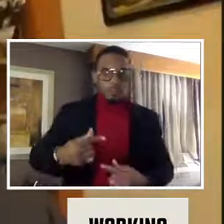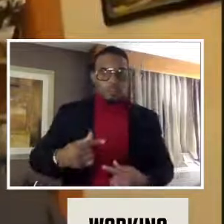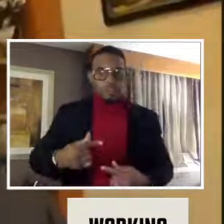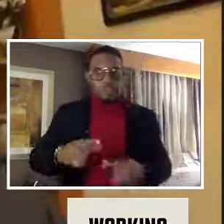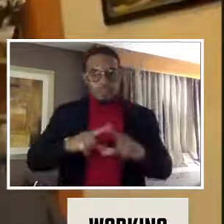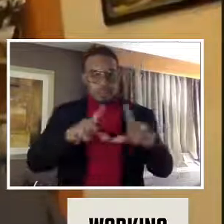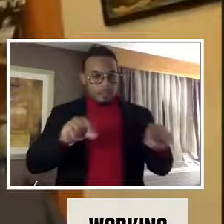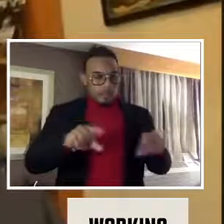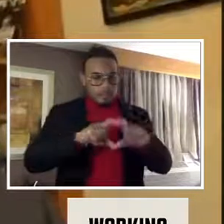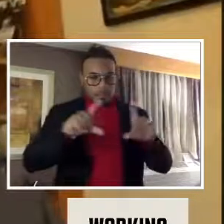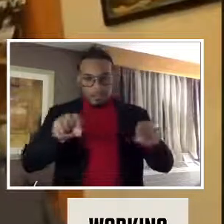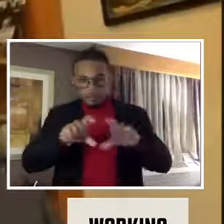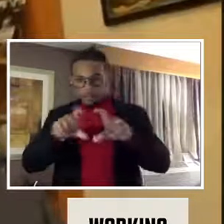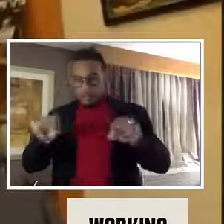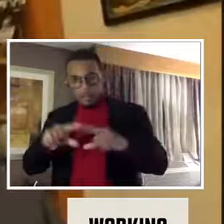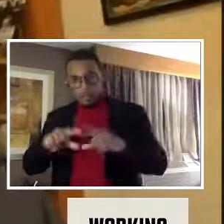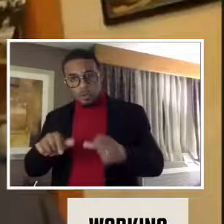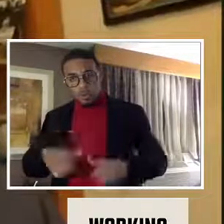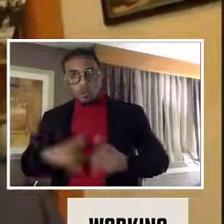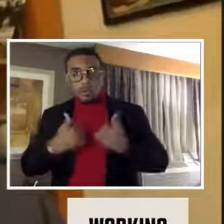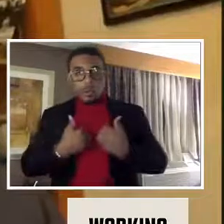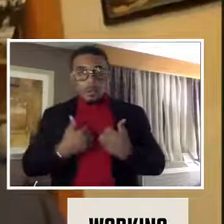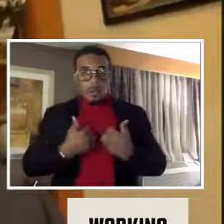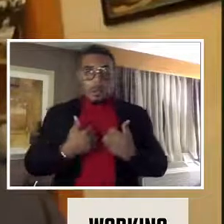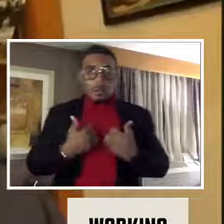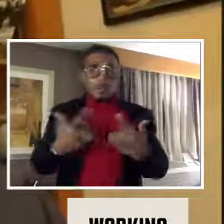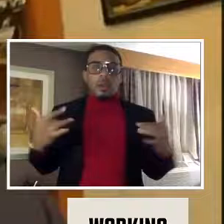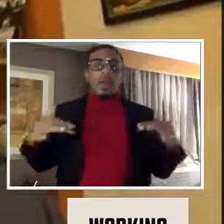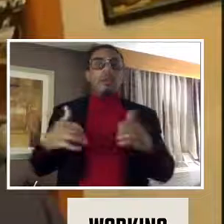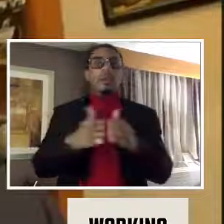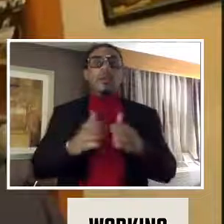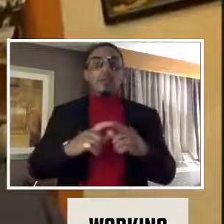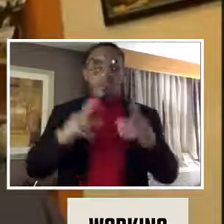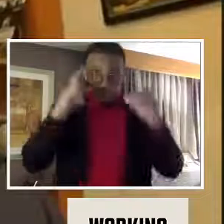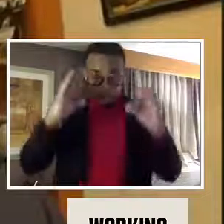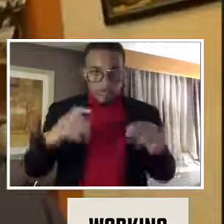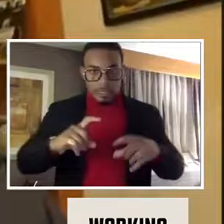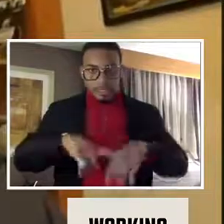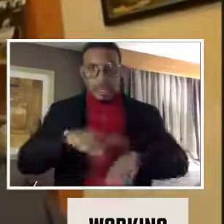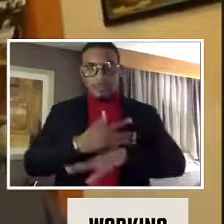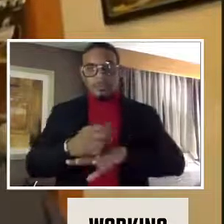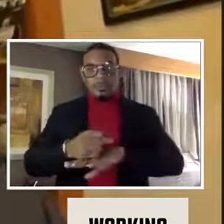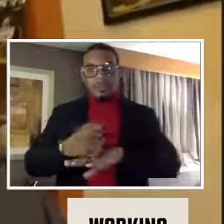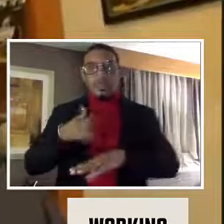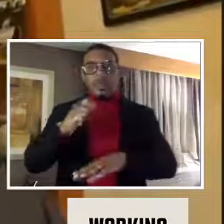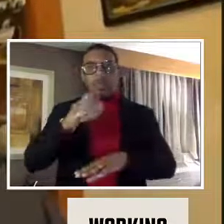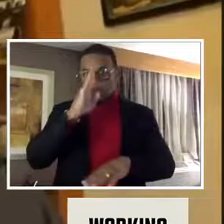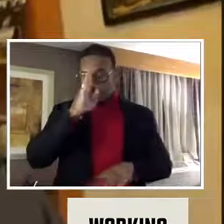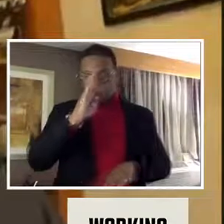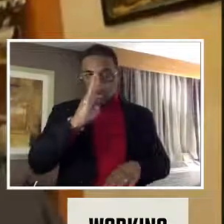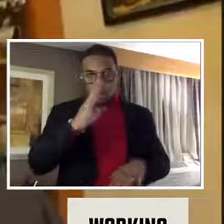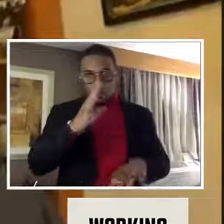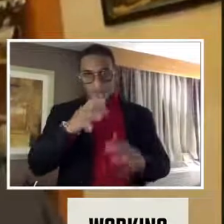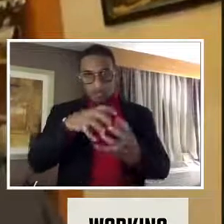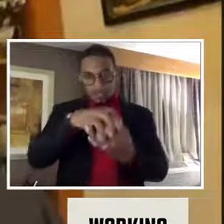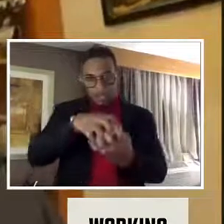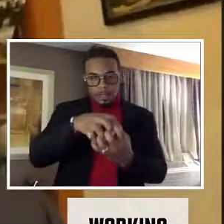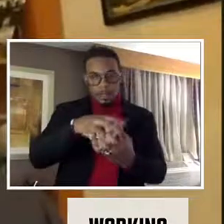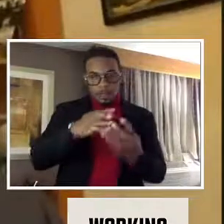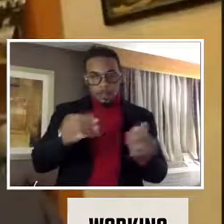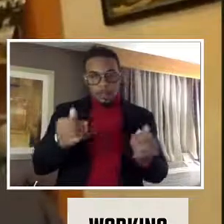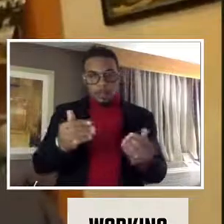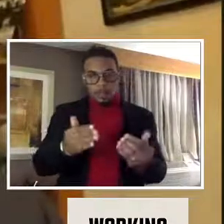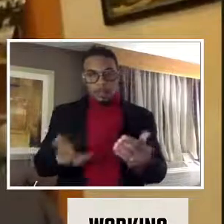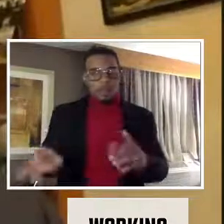paycheck to paycheck to survive. We come together to say, time's up. We need bold and intersectional solutions that